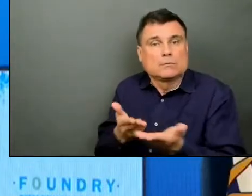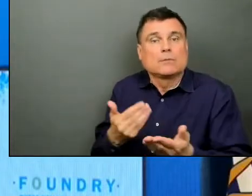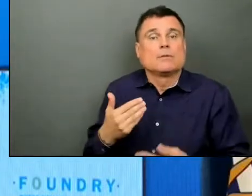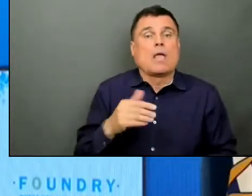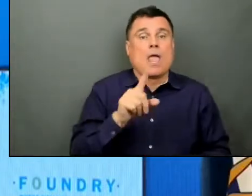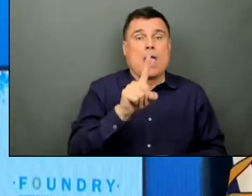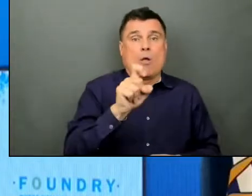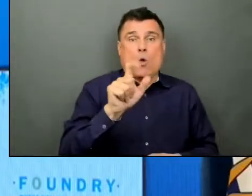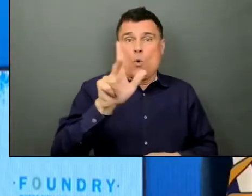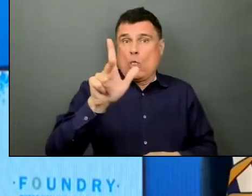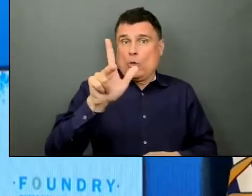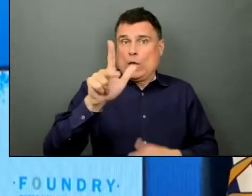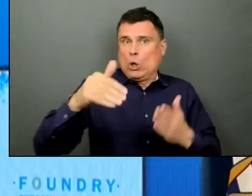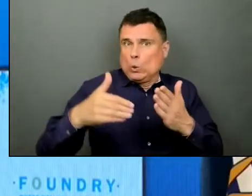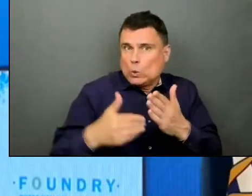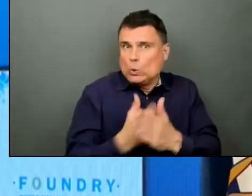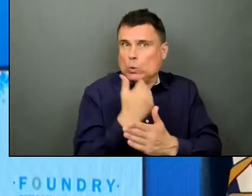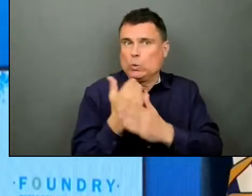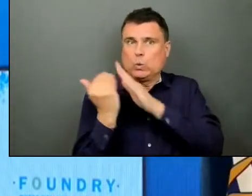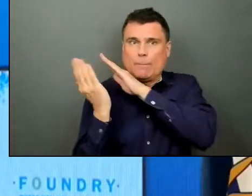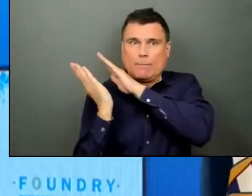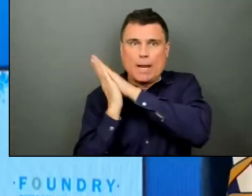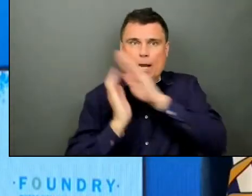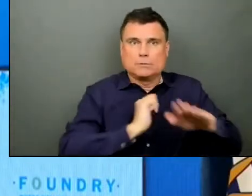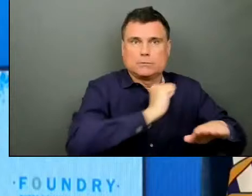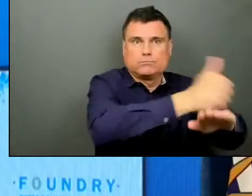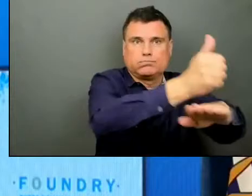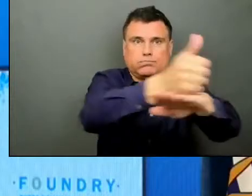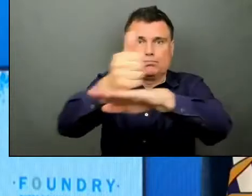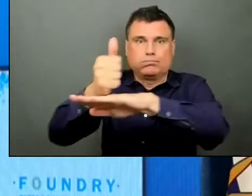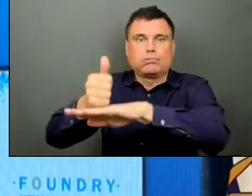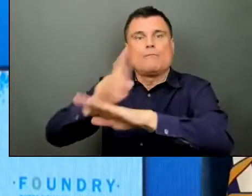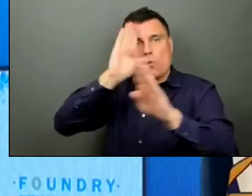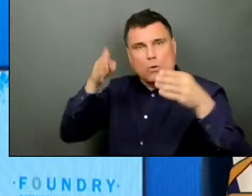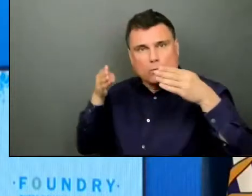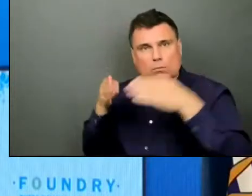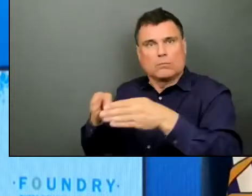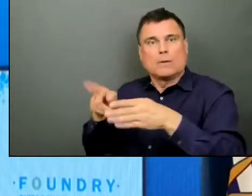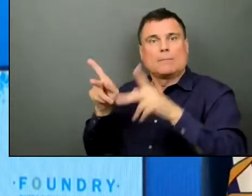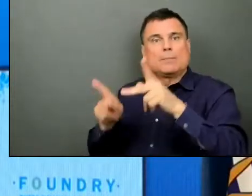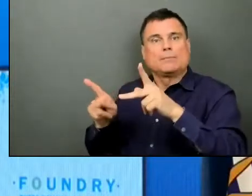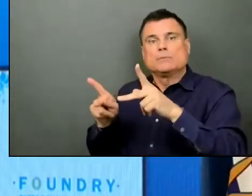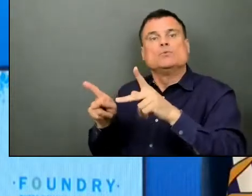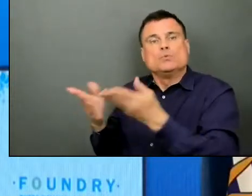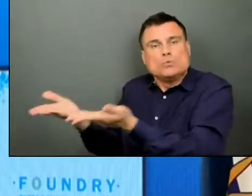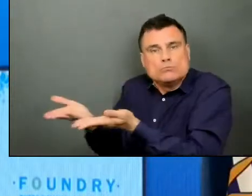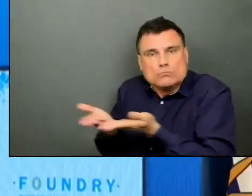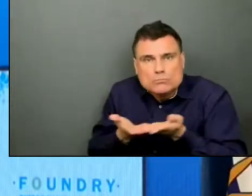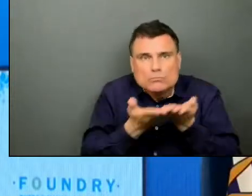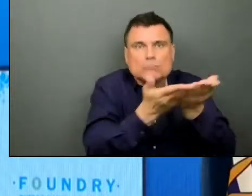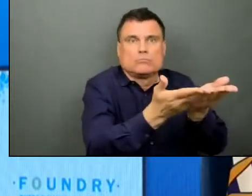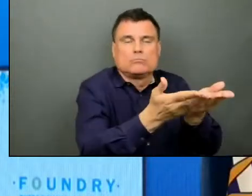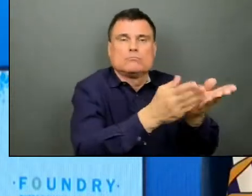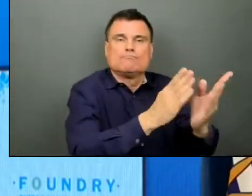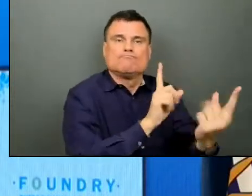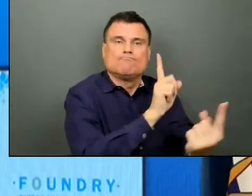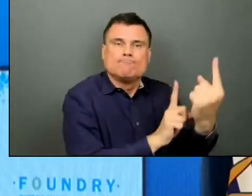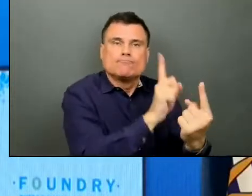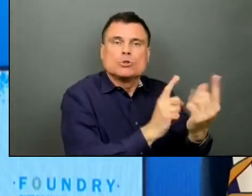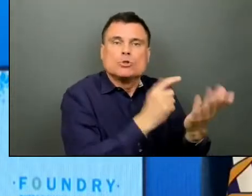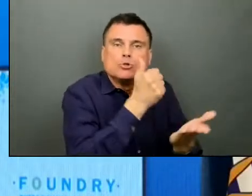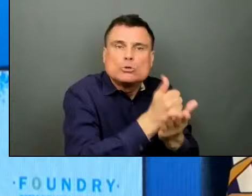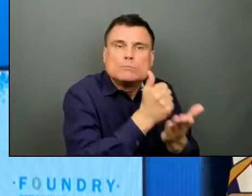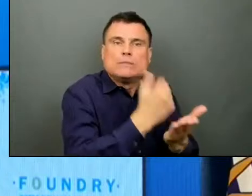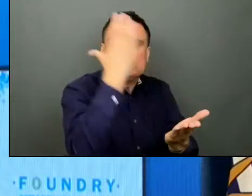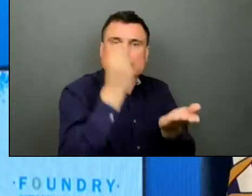big expansion in British Columbia. So I want the public to know, and members of the public to know,